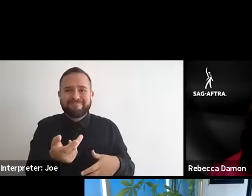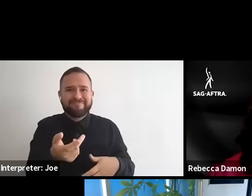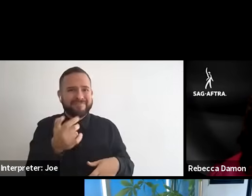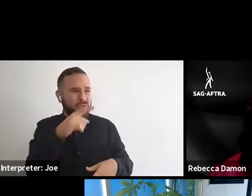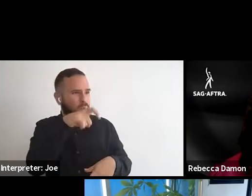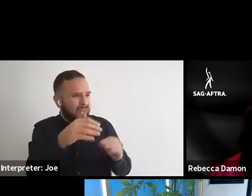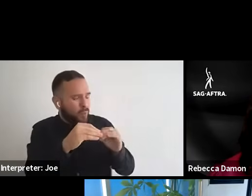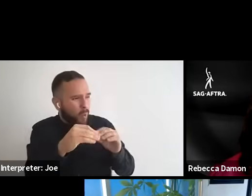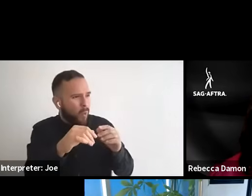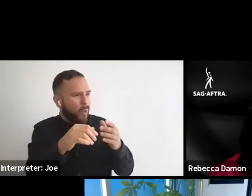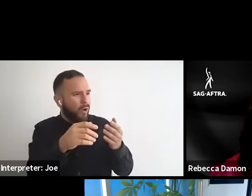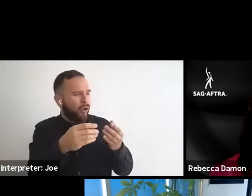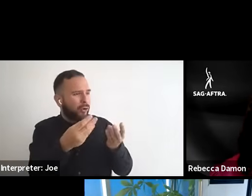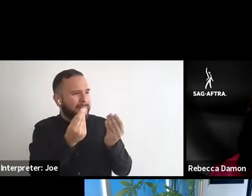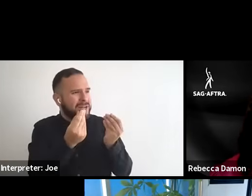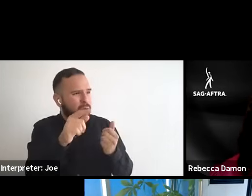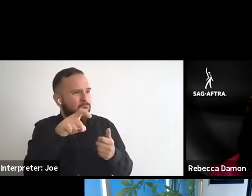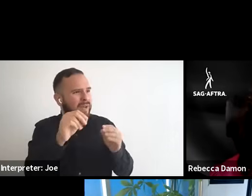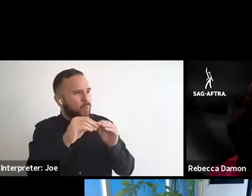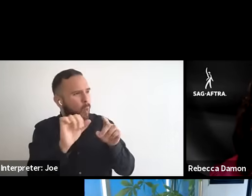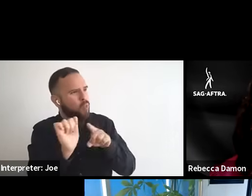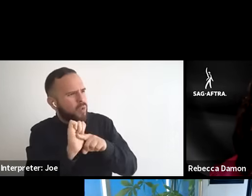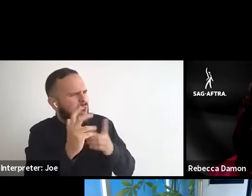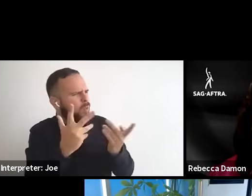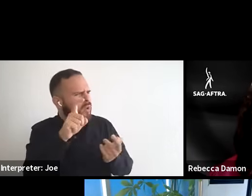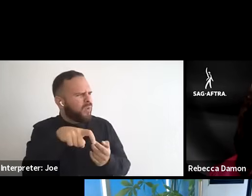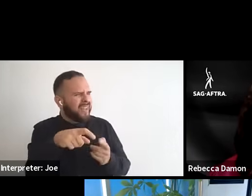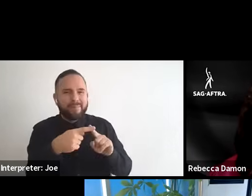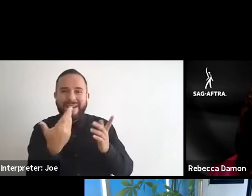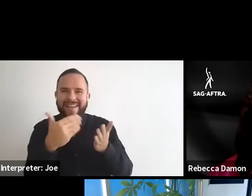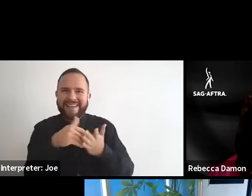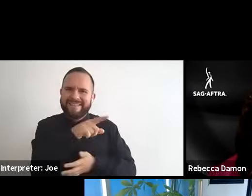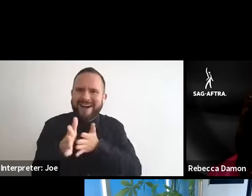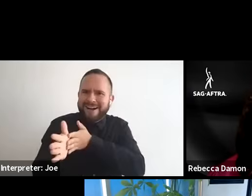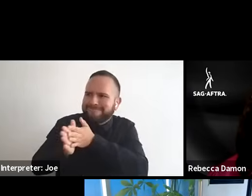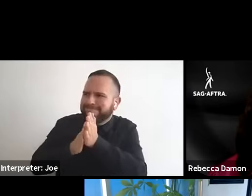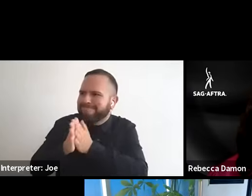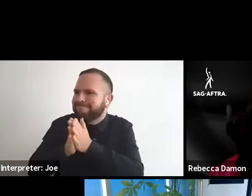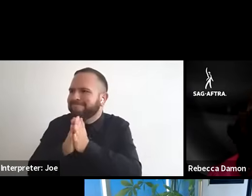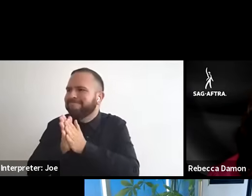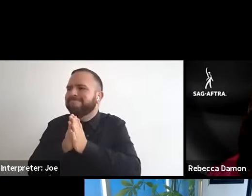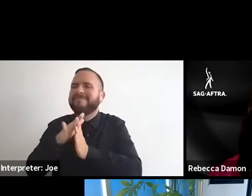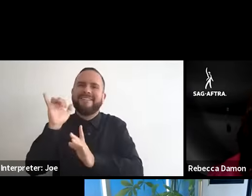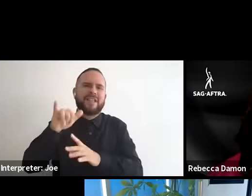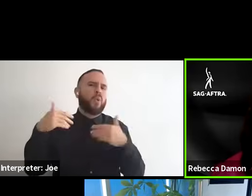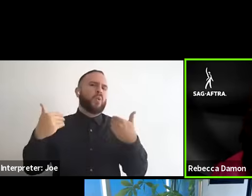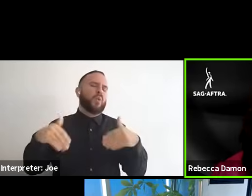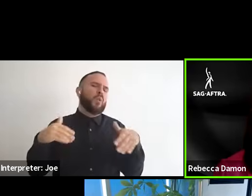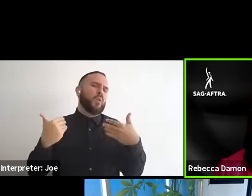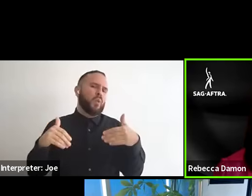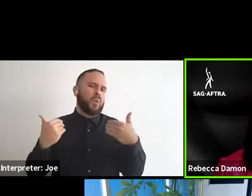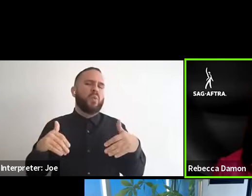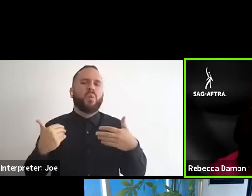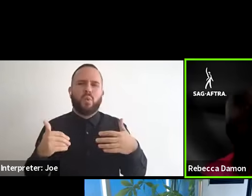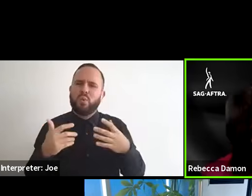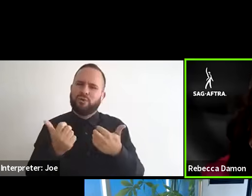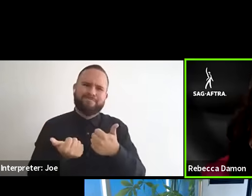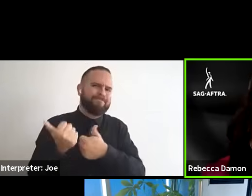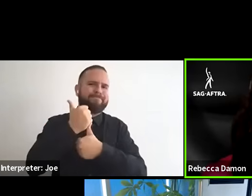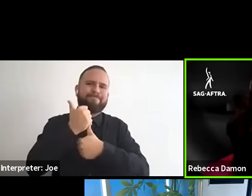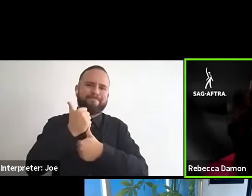materials. But just that focus and that passion carries at any demographic. That's great. Thank you,